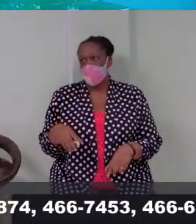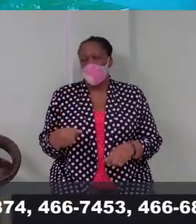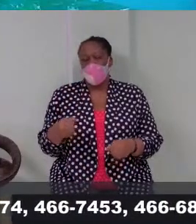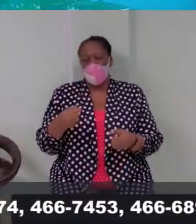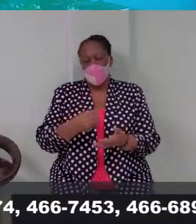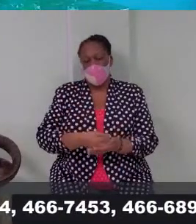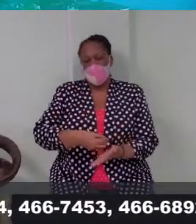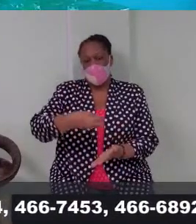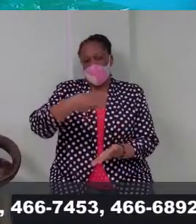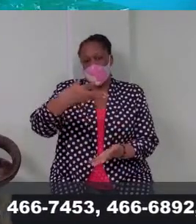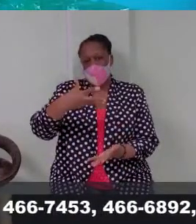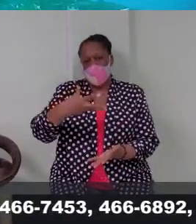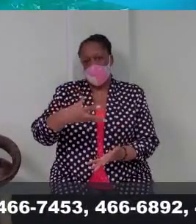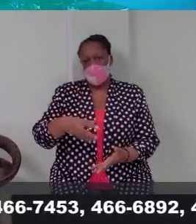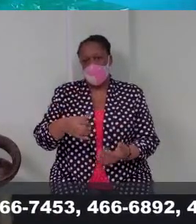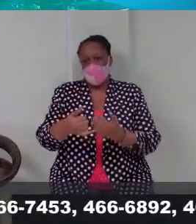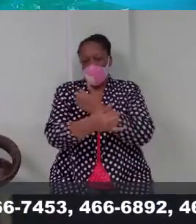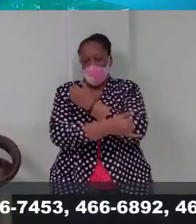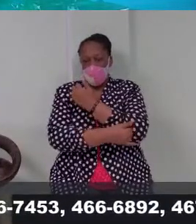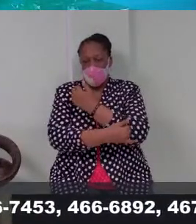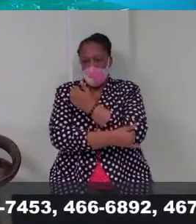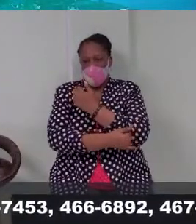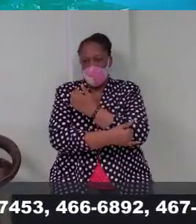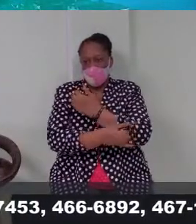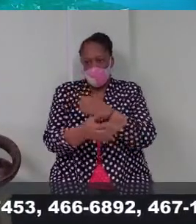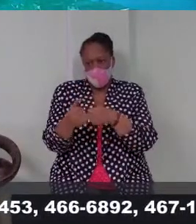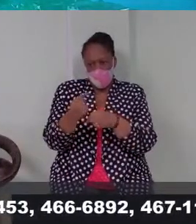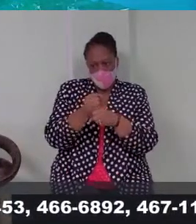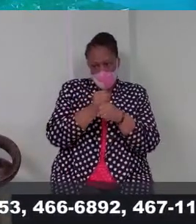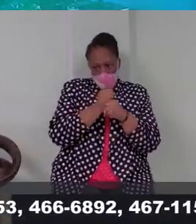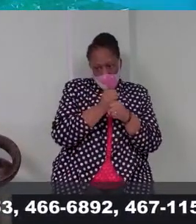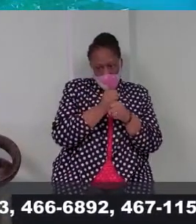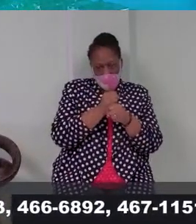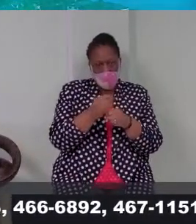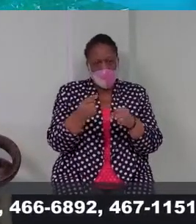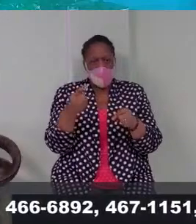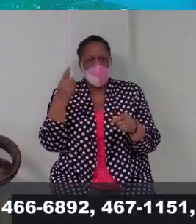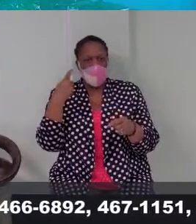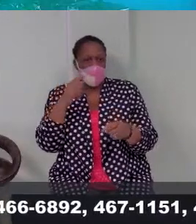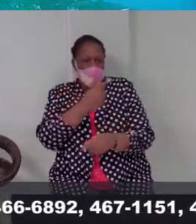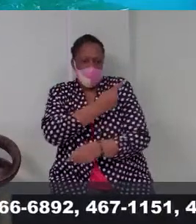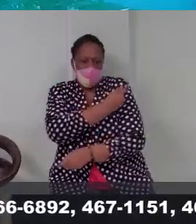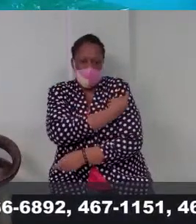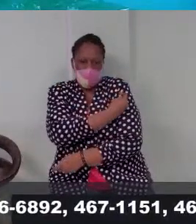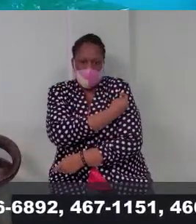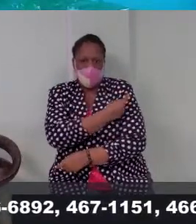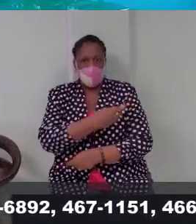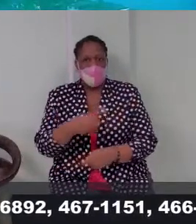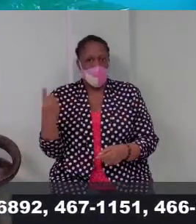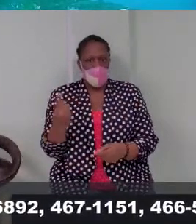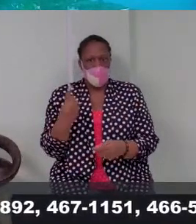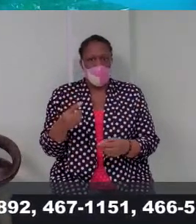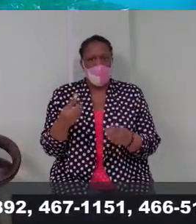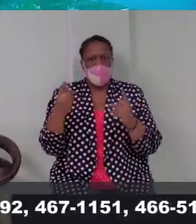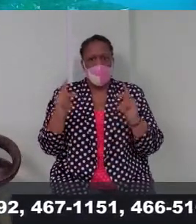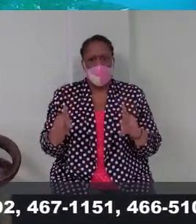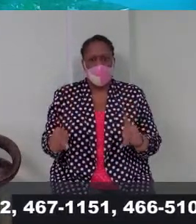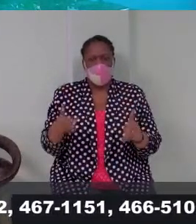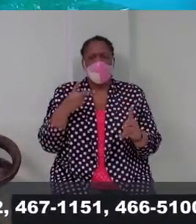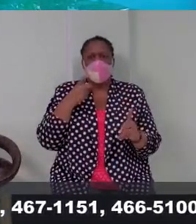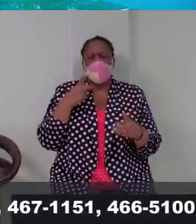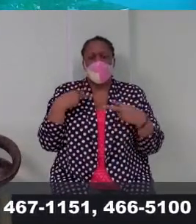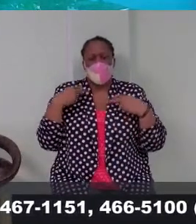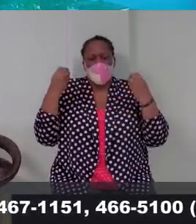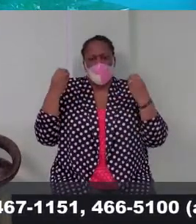countries are hoarding the COVID-19 vaccines, and that even though we have